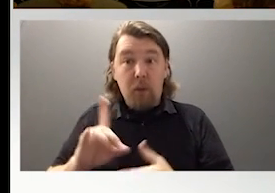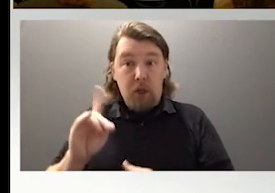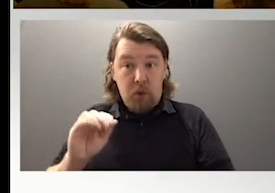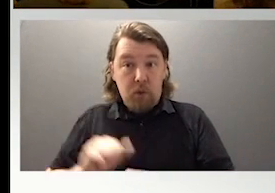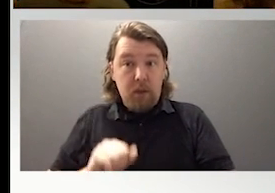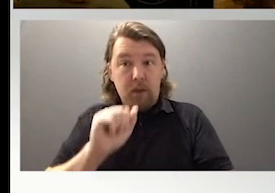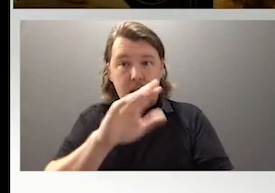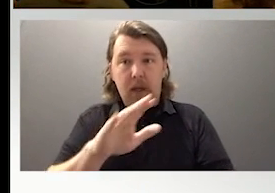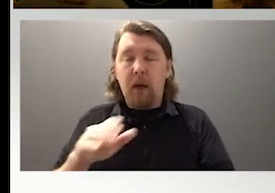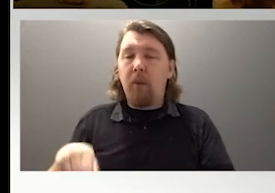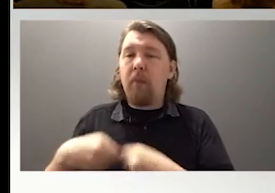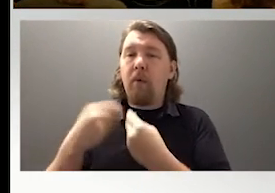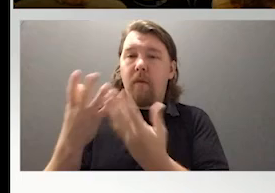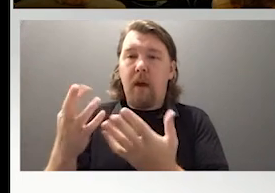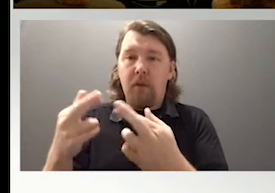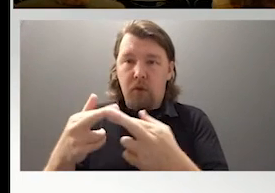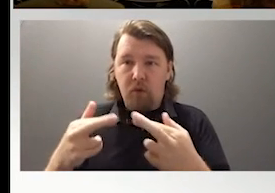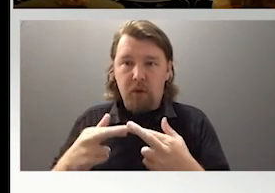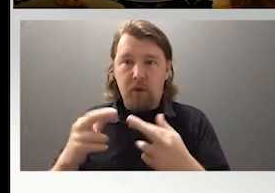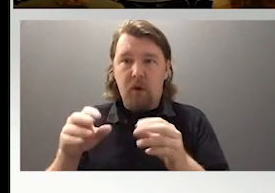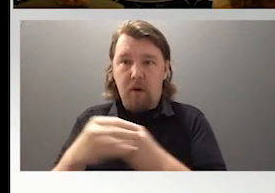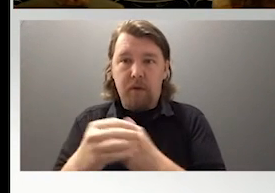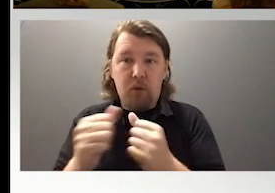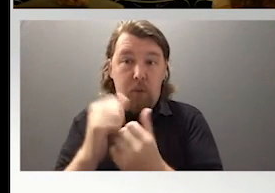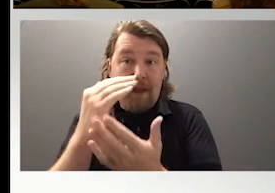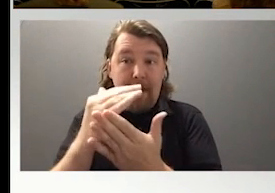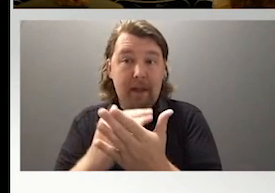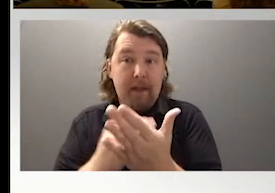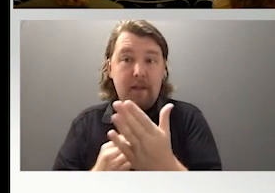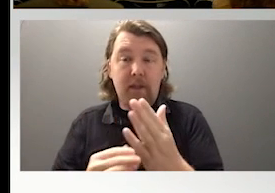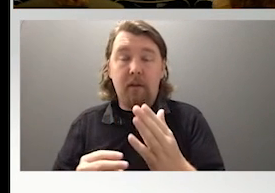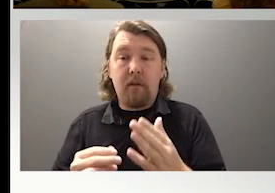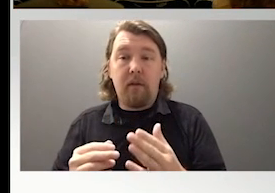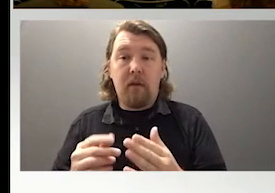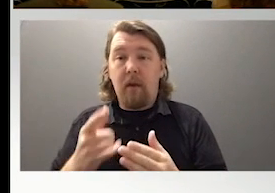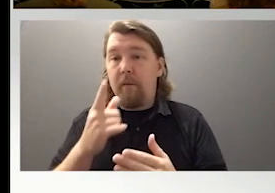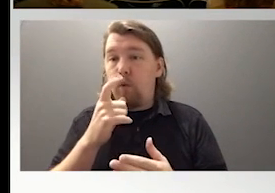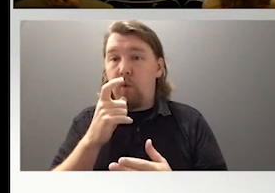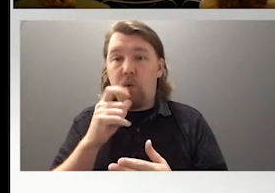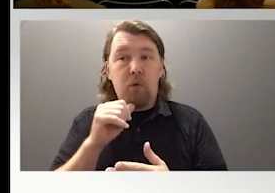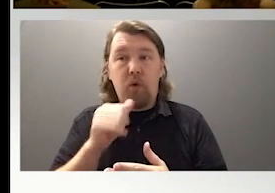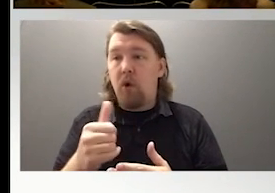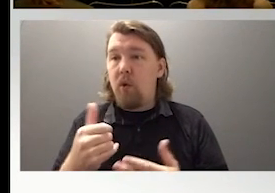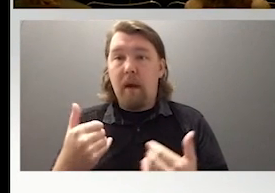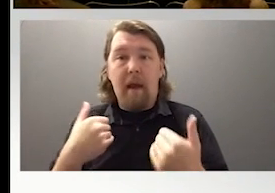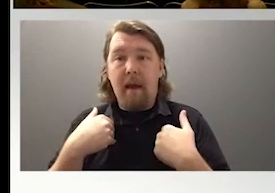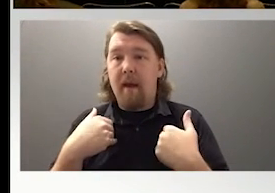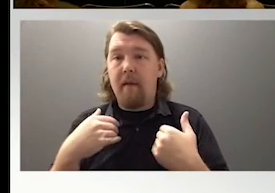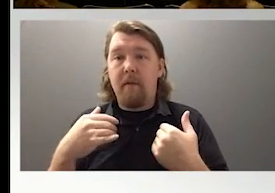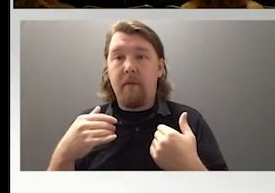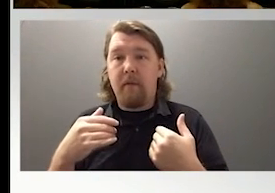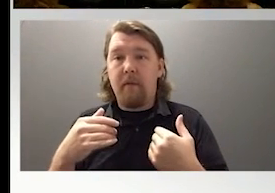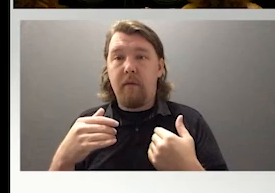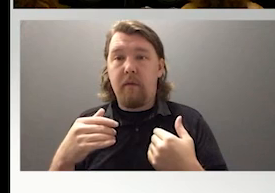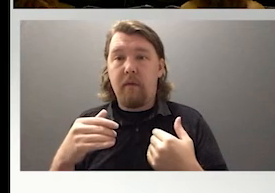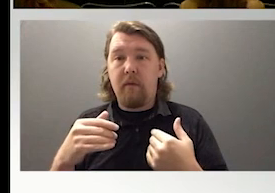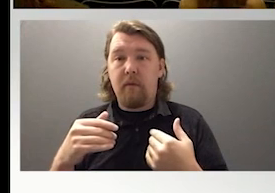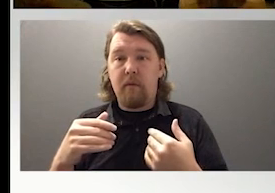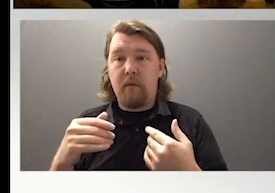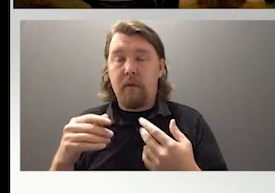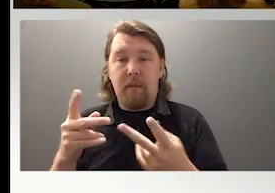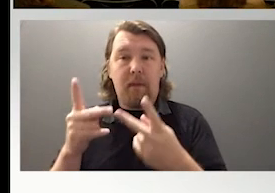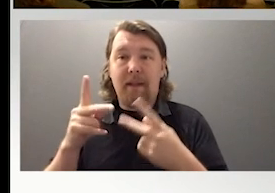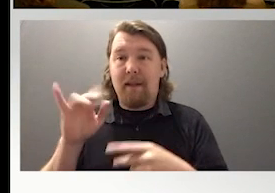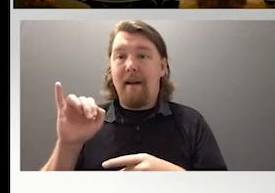and we provide the regions with a list of those that don't have a field in our iConnect system